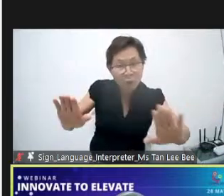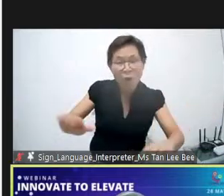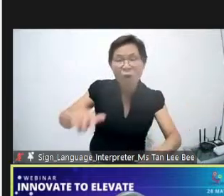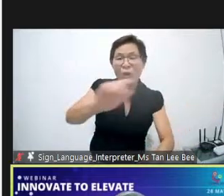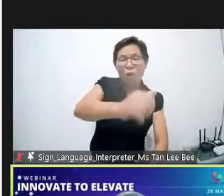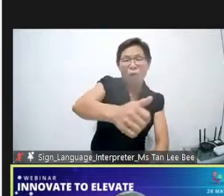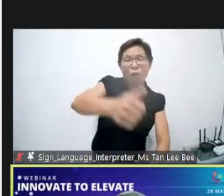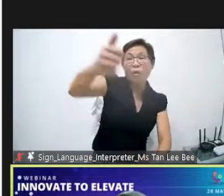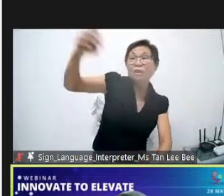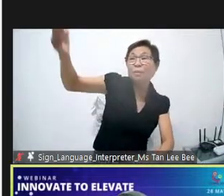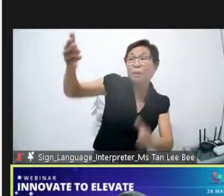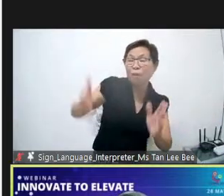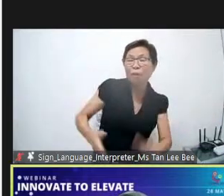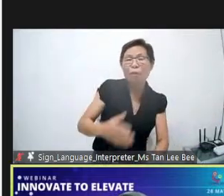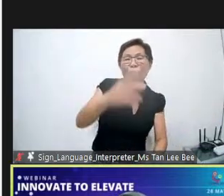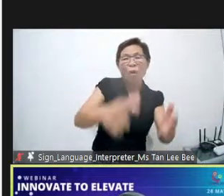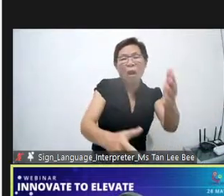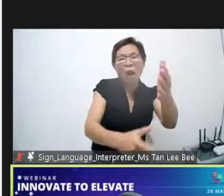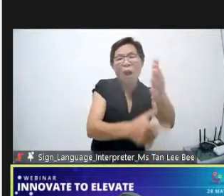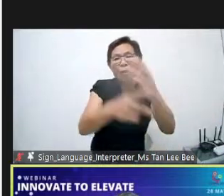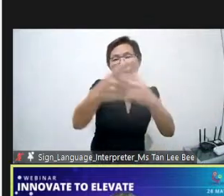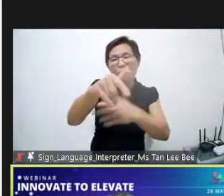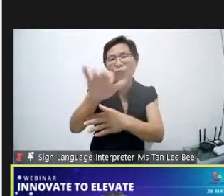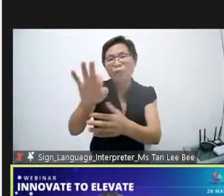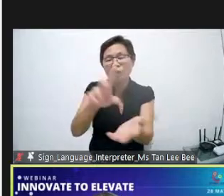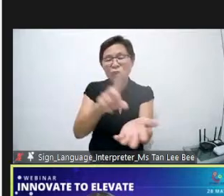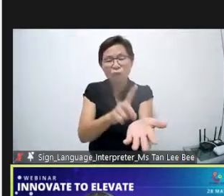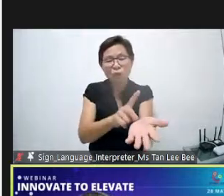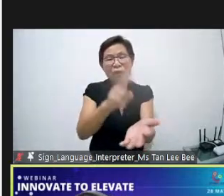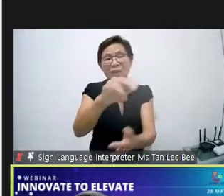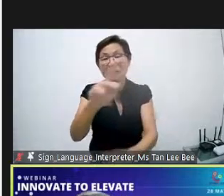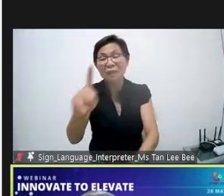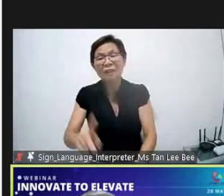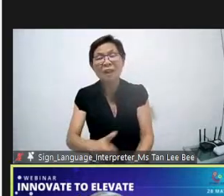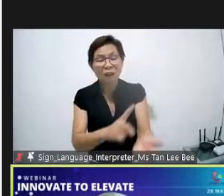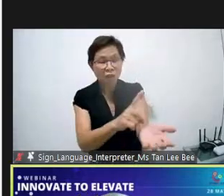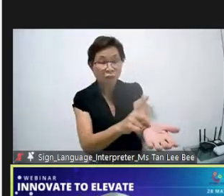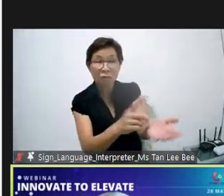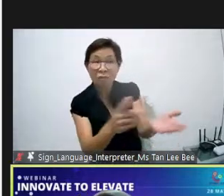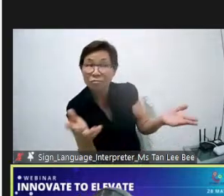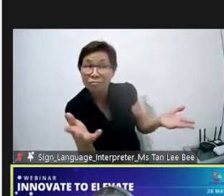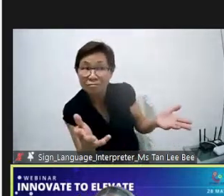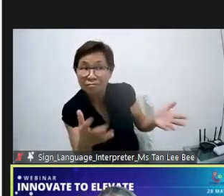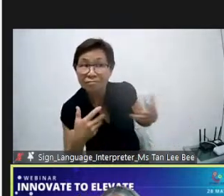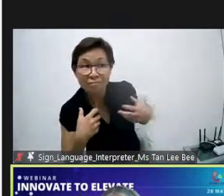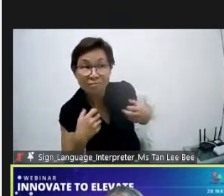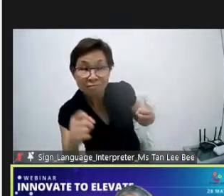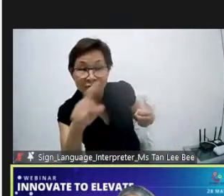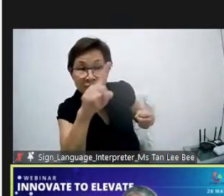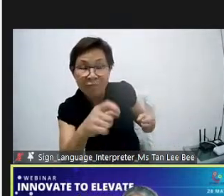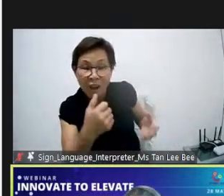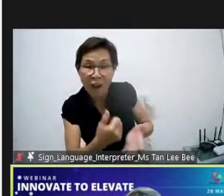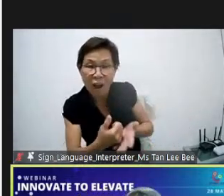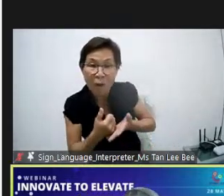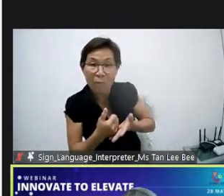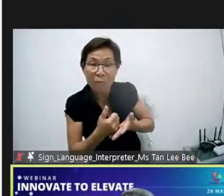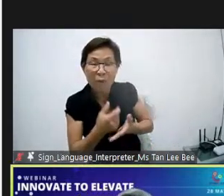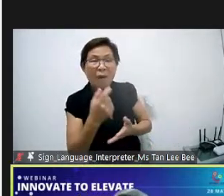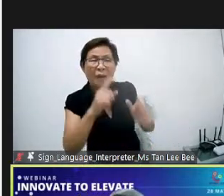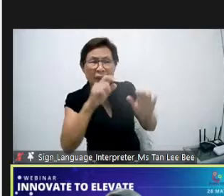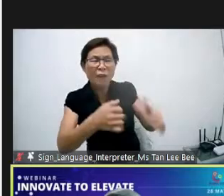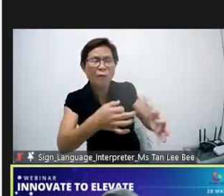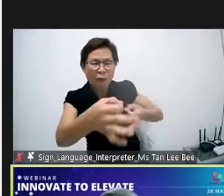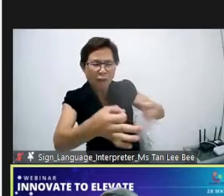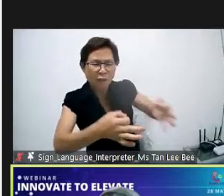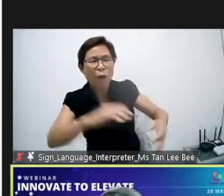for today, Associate Professor Dr. Nick. So, Dr. Nick, how are you? Can you help us all understand? You're